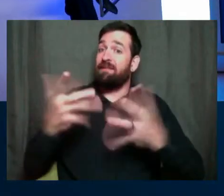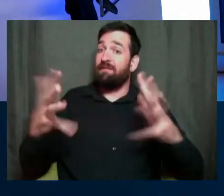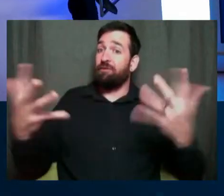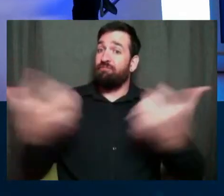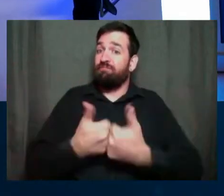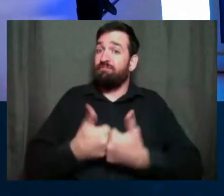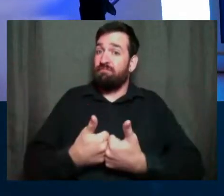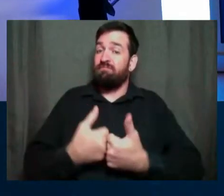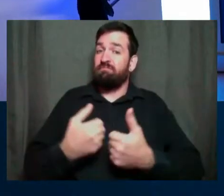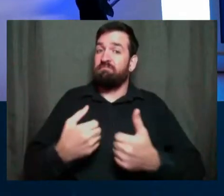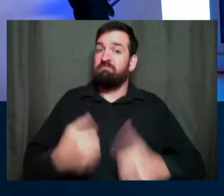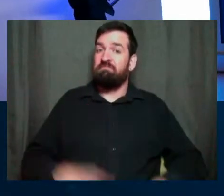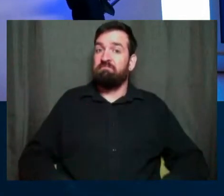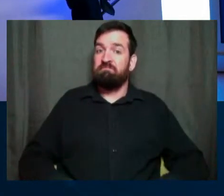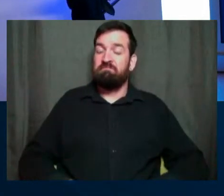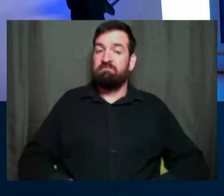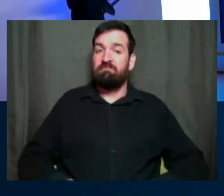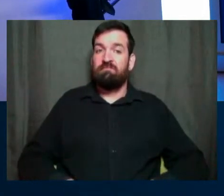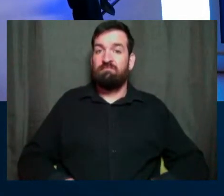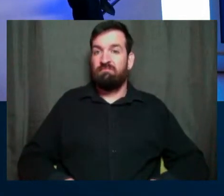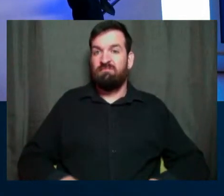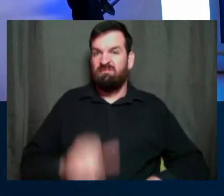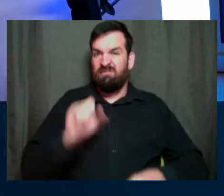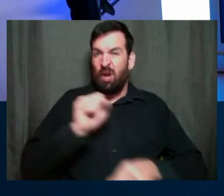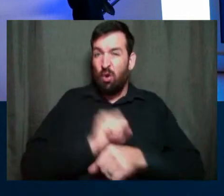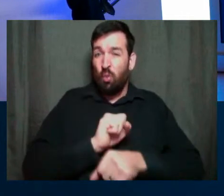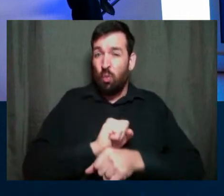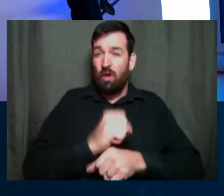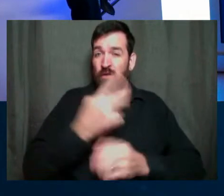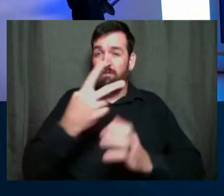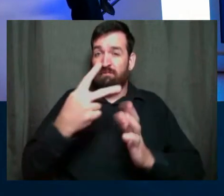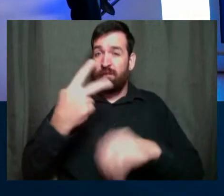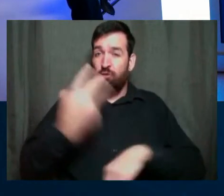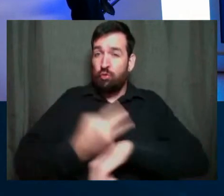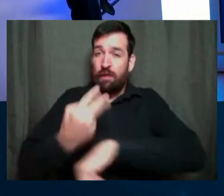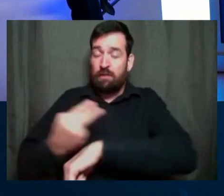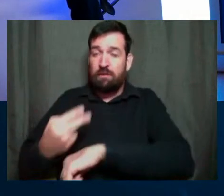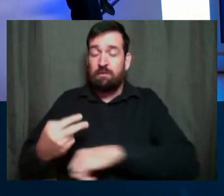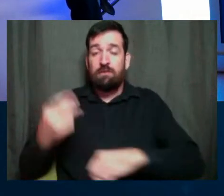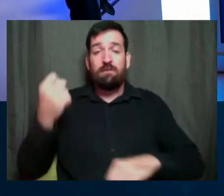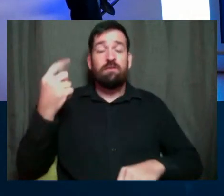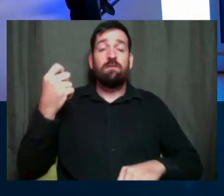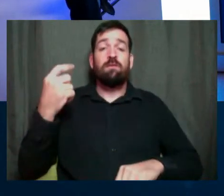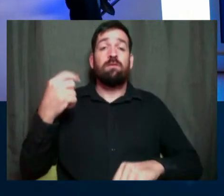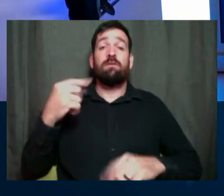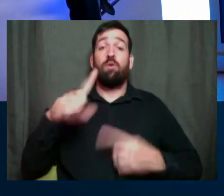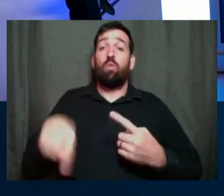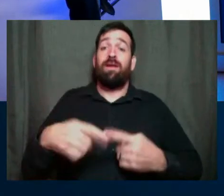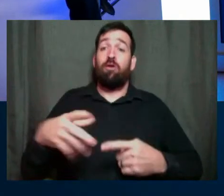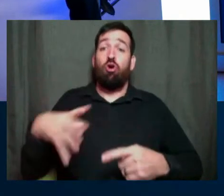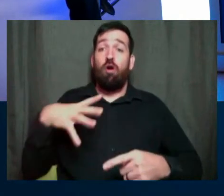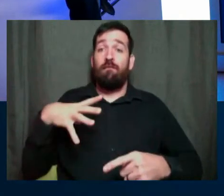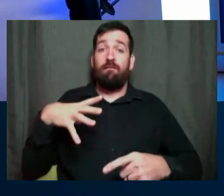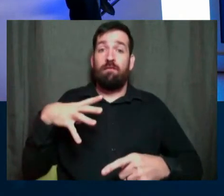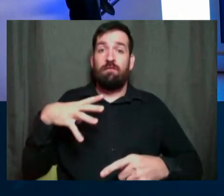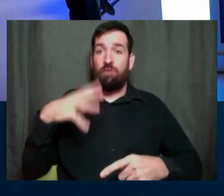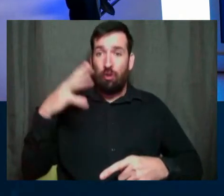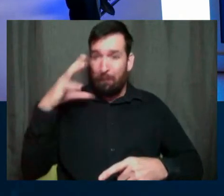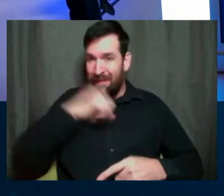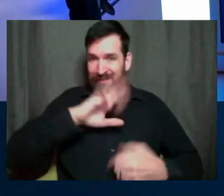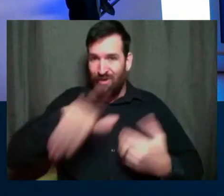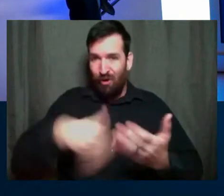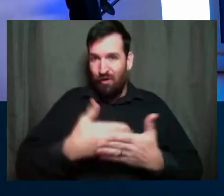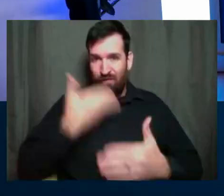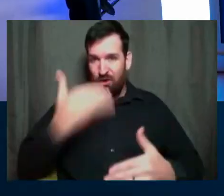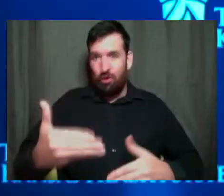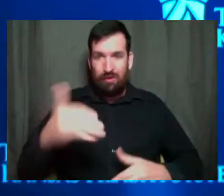shift. Yeah, I mean, we were on every other night, and and the complaint was the night you were off, you missed all the good cases. So really, you should have been there every night.